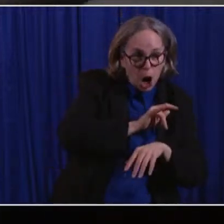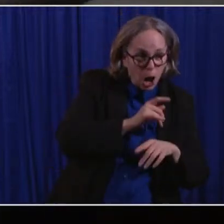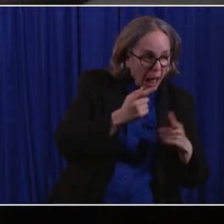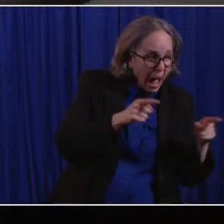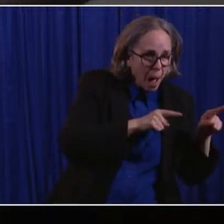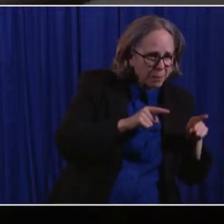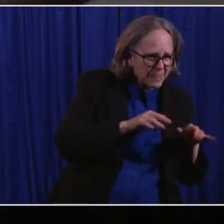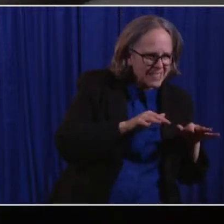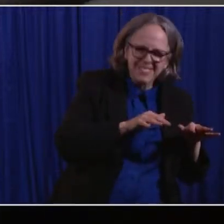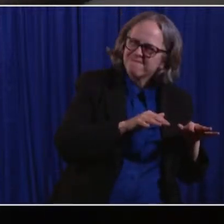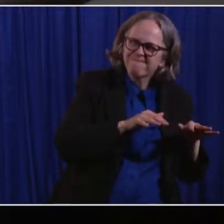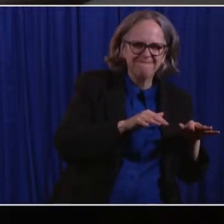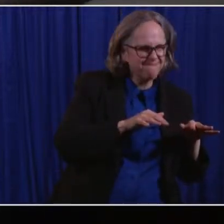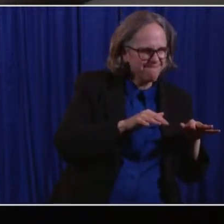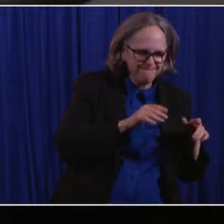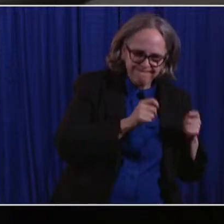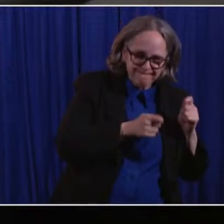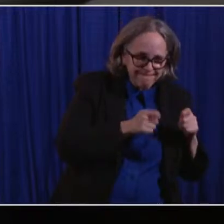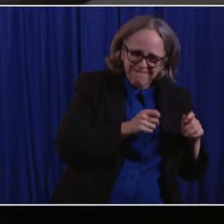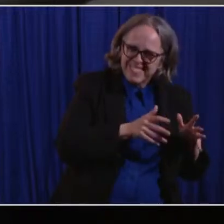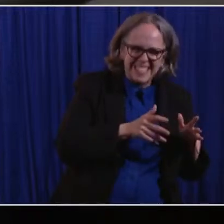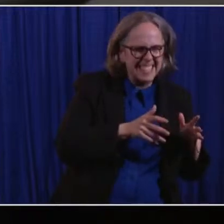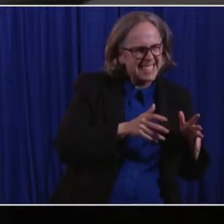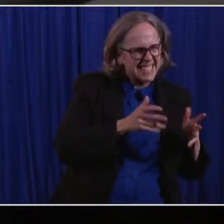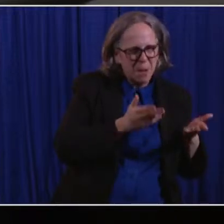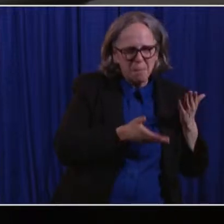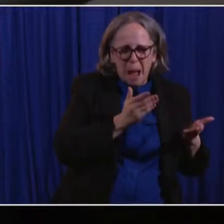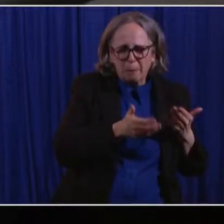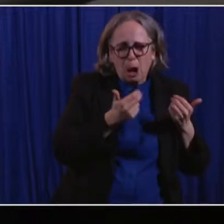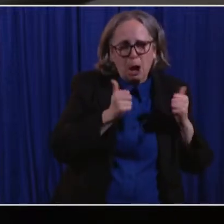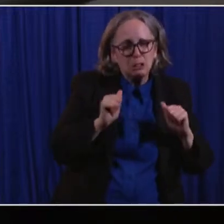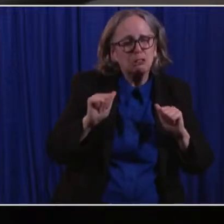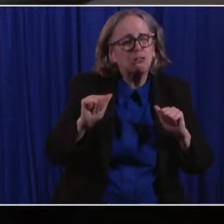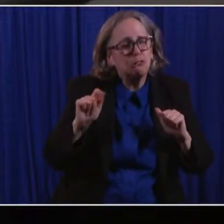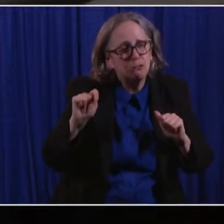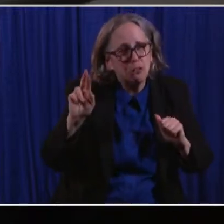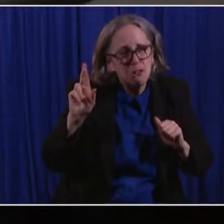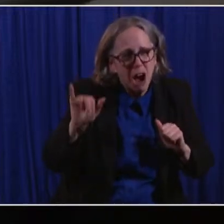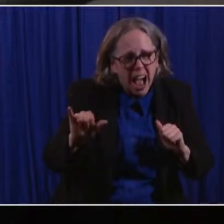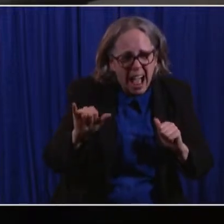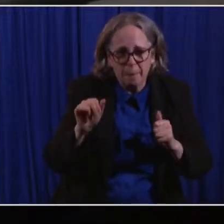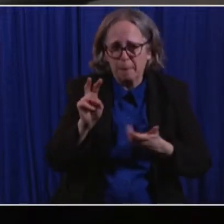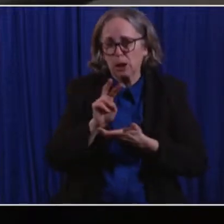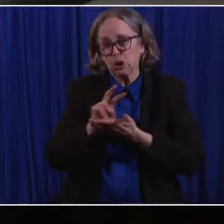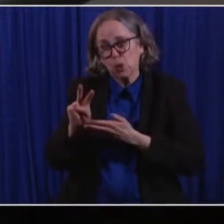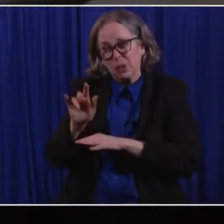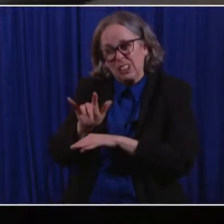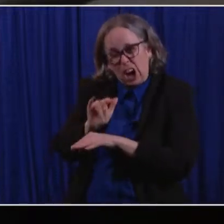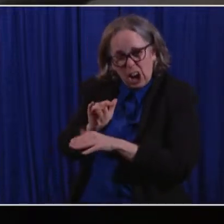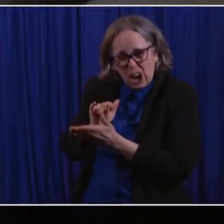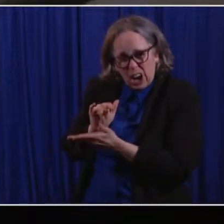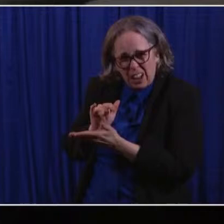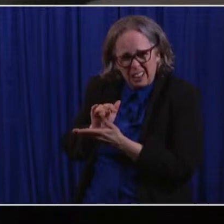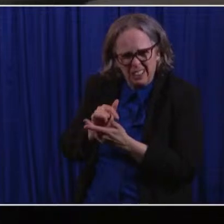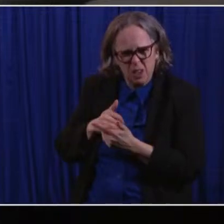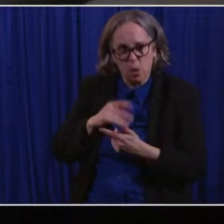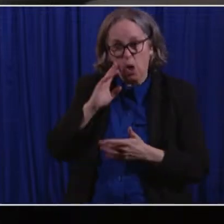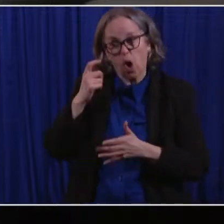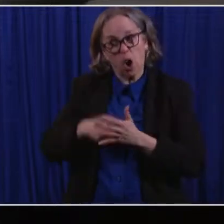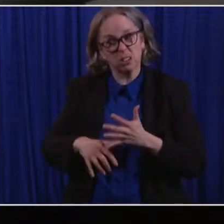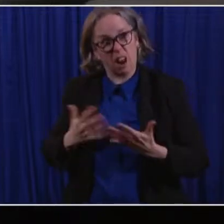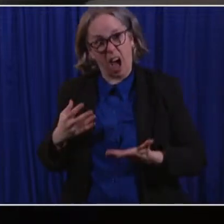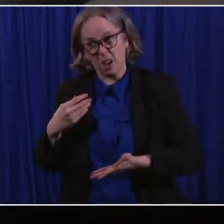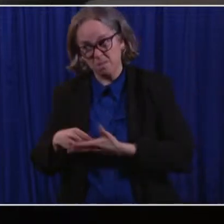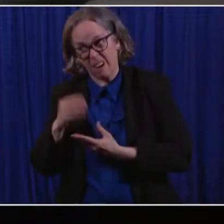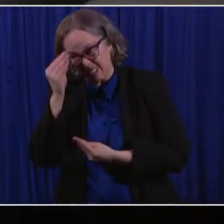contort the timelines, we could have gotten it done maybe just a couple weeks sooner. And it would have cost a lot of money because it would have had 2